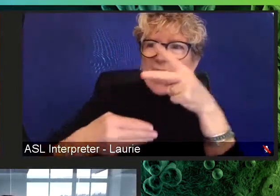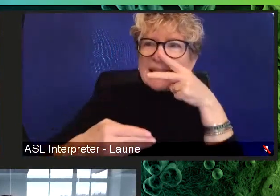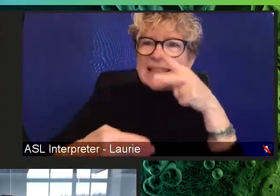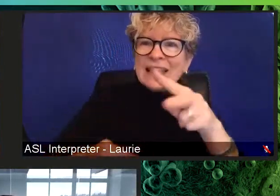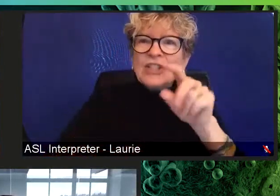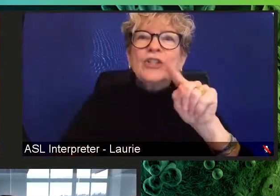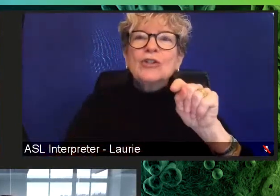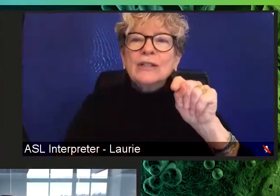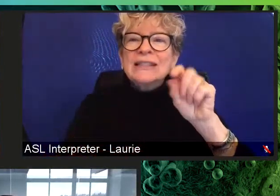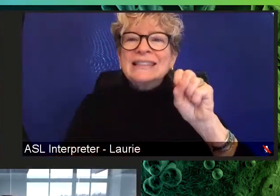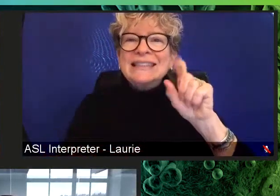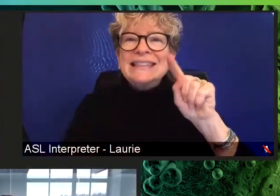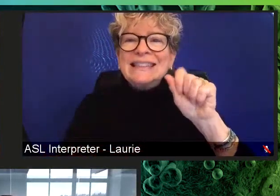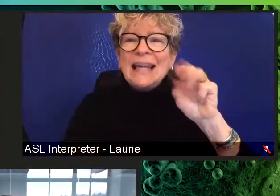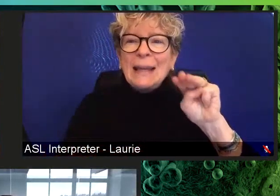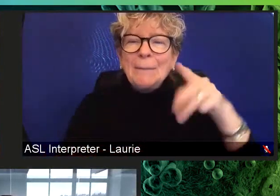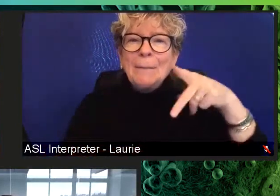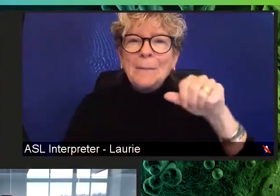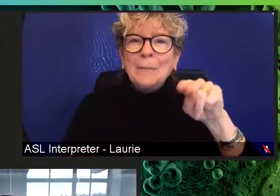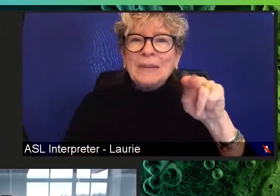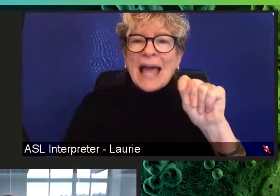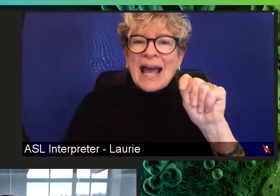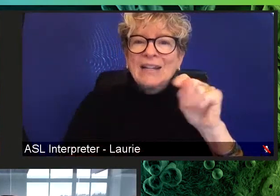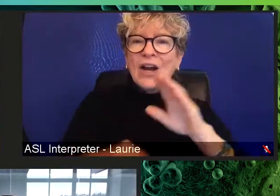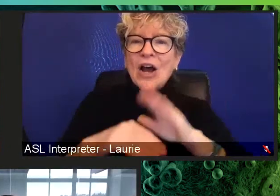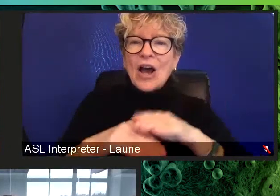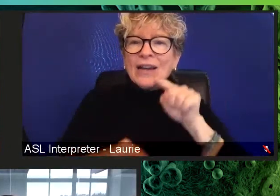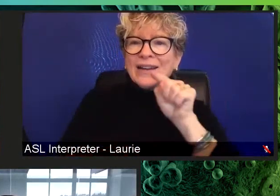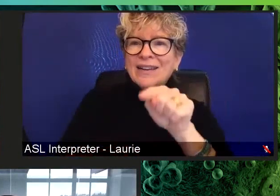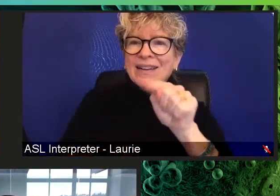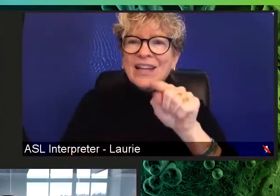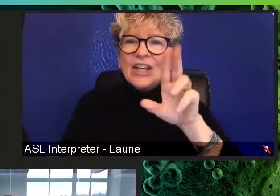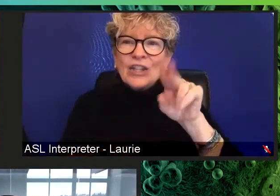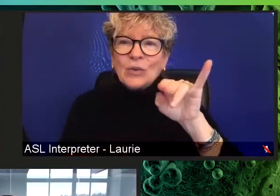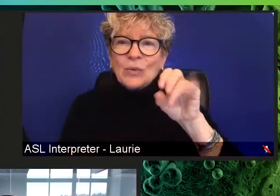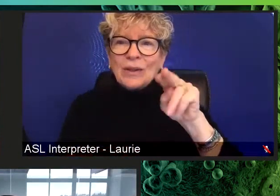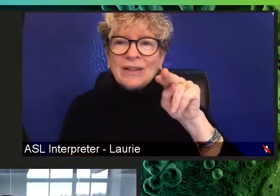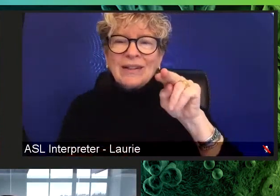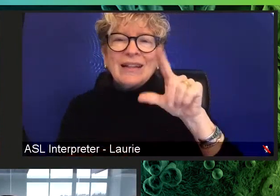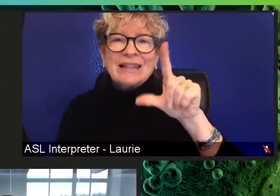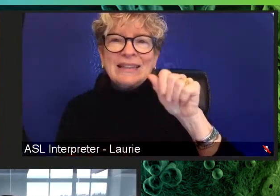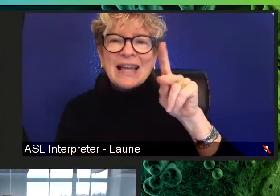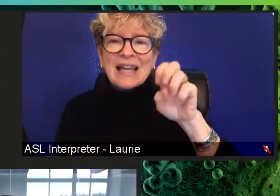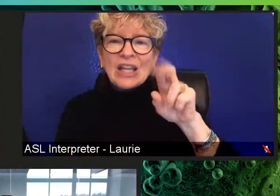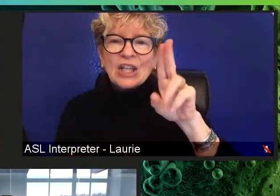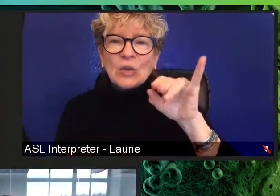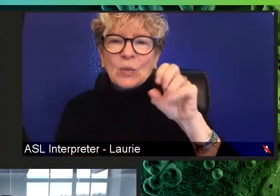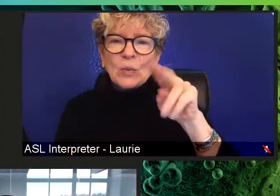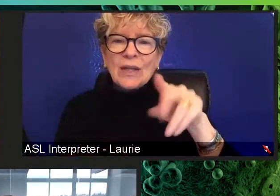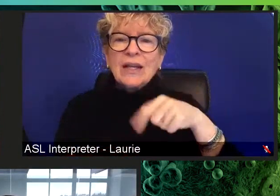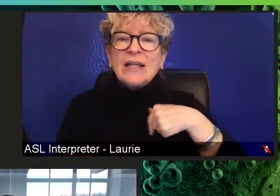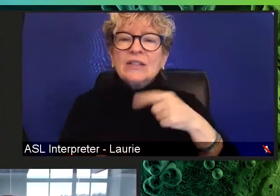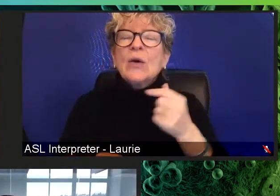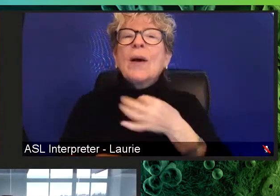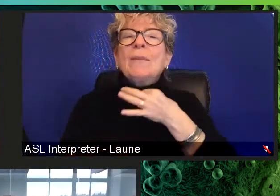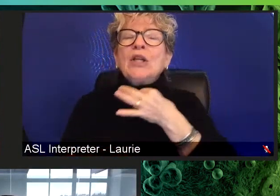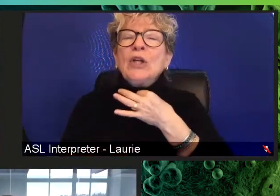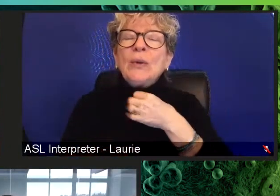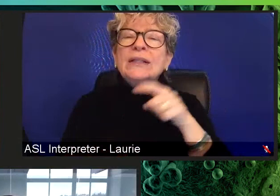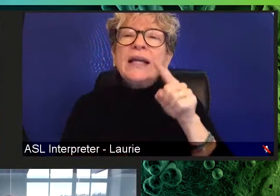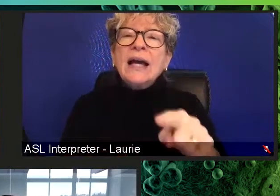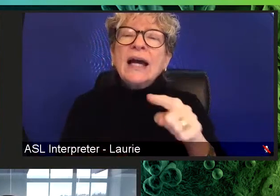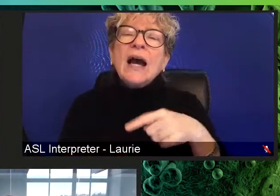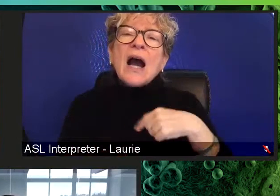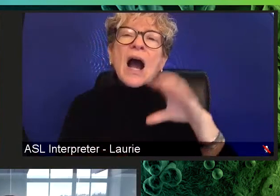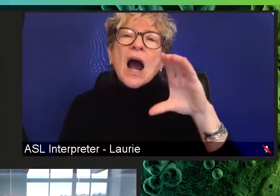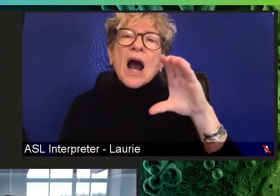helped support the establishment of the steam plant at the Hutch. We are really excited by this new facility. And in the steam plant, computational biologists,